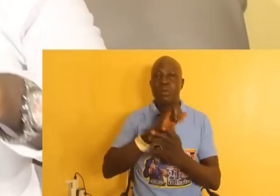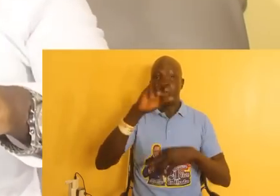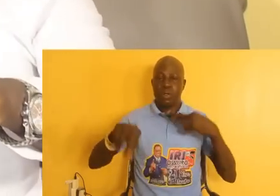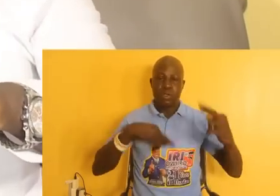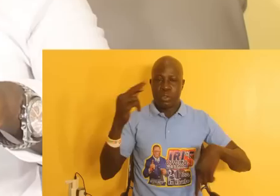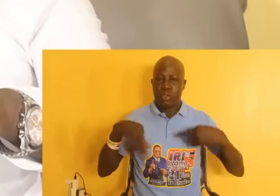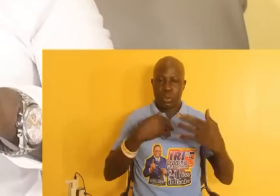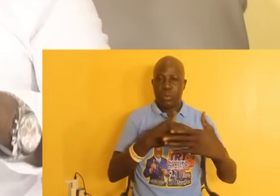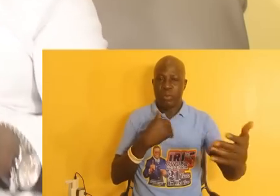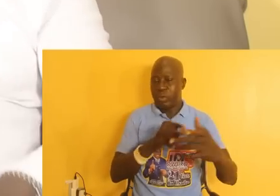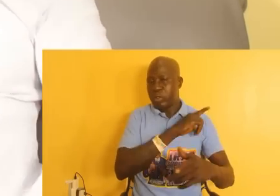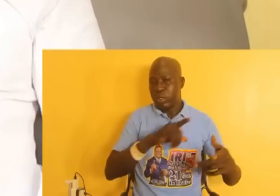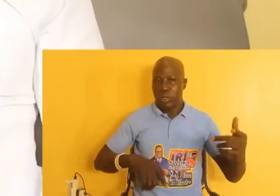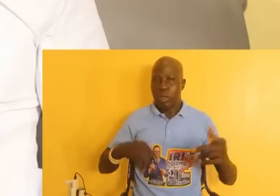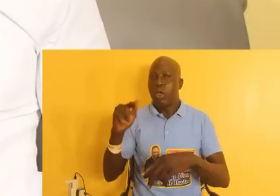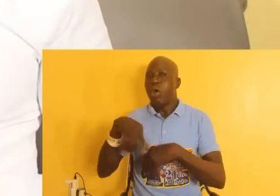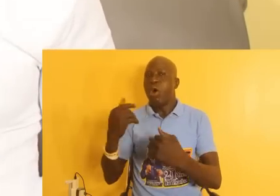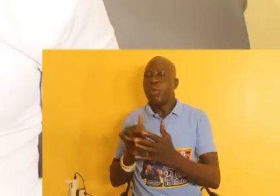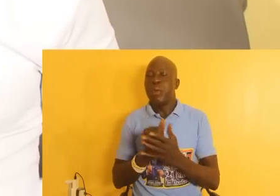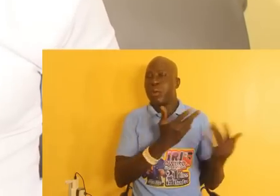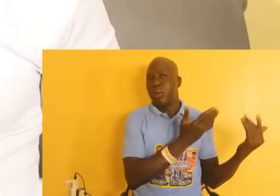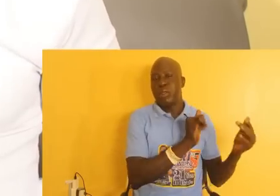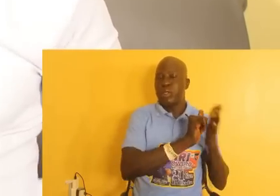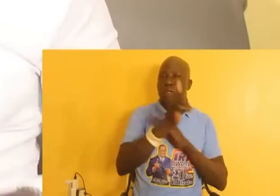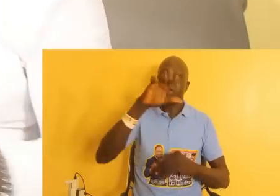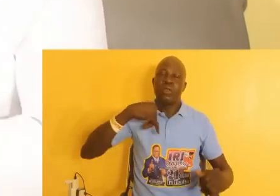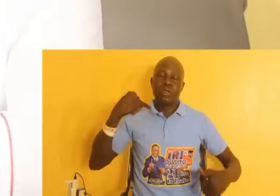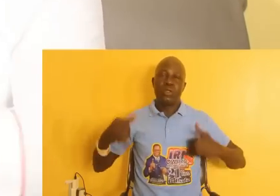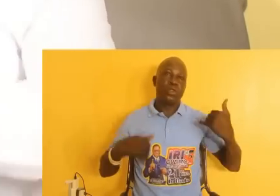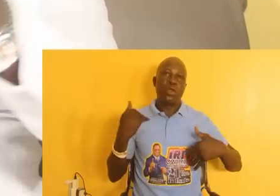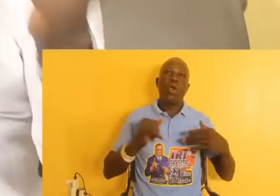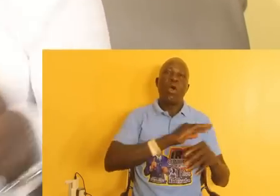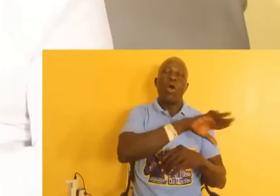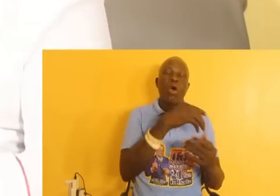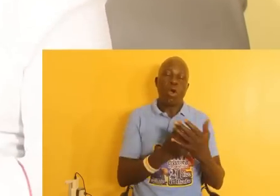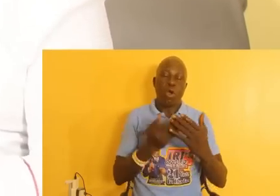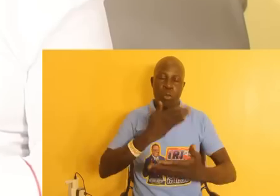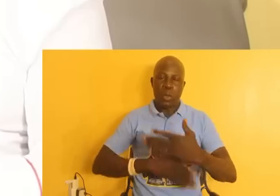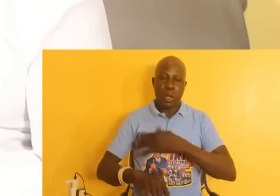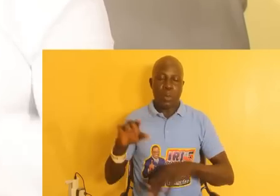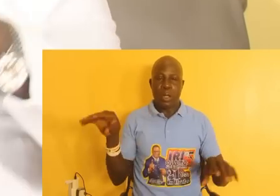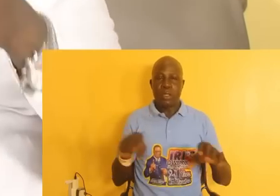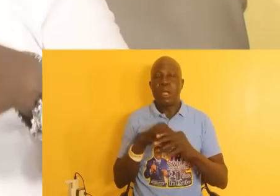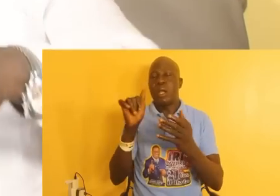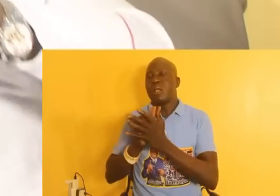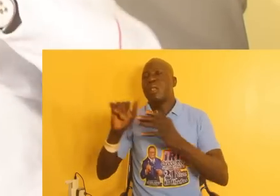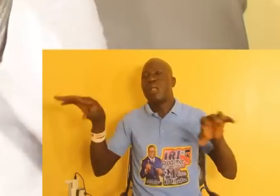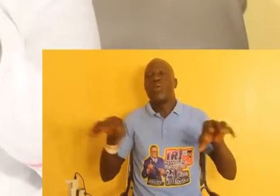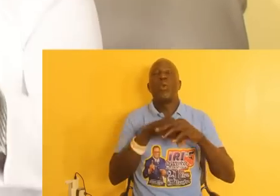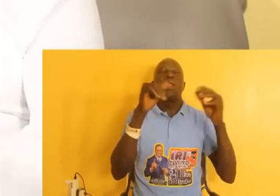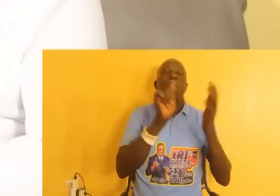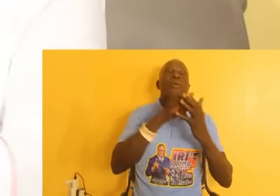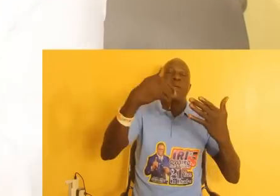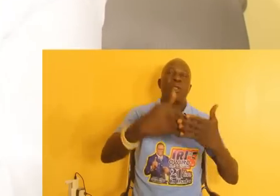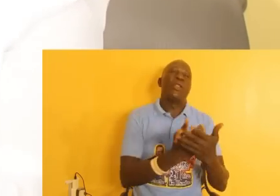Oluwa. Those of you rejoicing before the Lord. Gbogbo e te reti ayo. All of you expressing joy. Eyan lojo bi oni wodi ani function. Oh, the celebrant people say that. Eni te